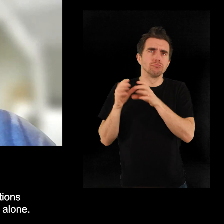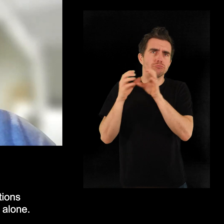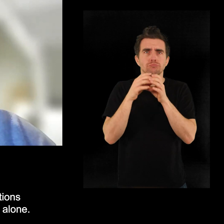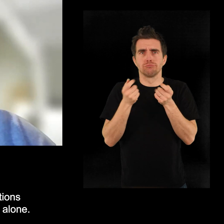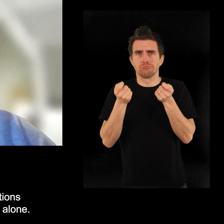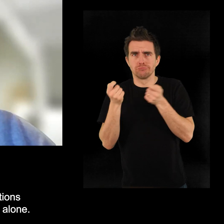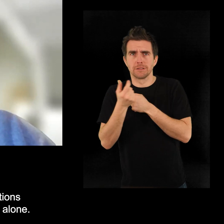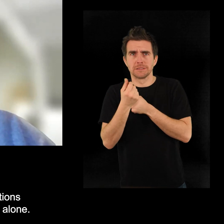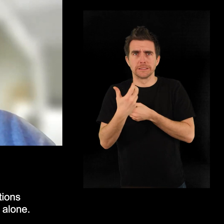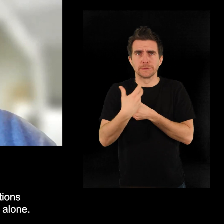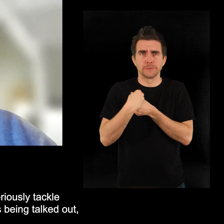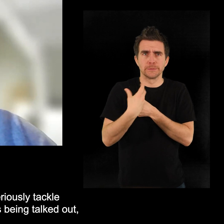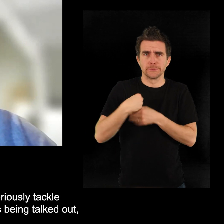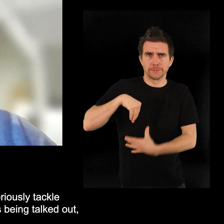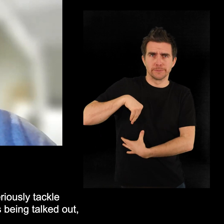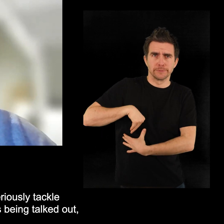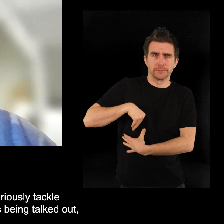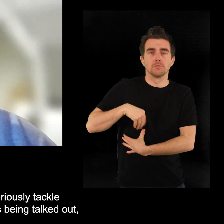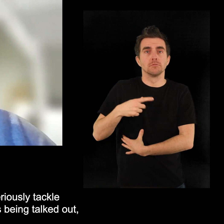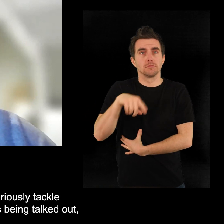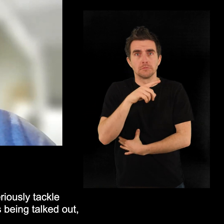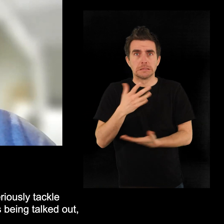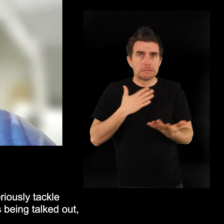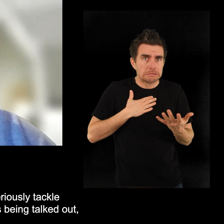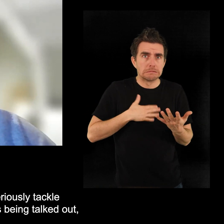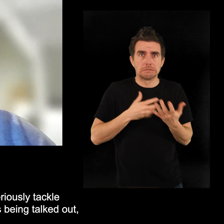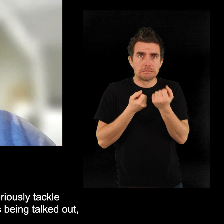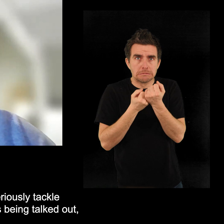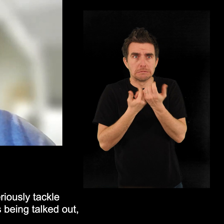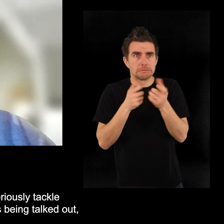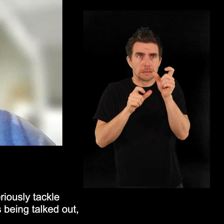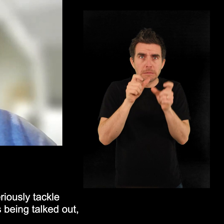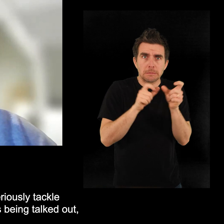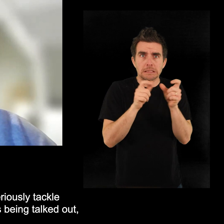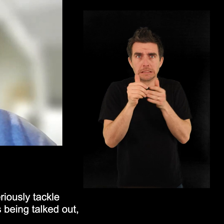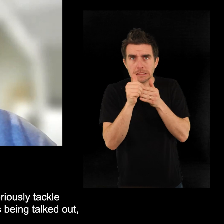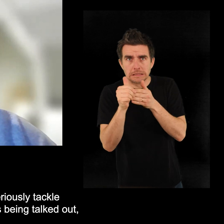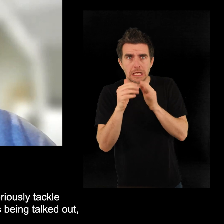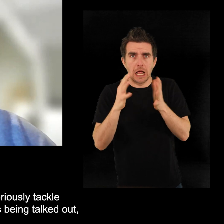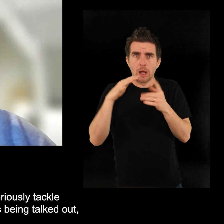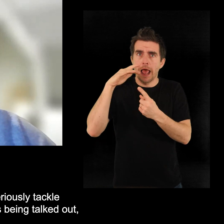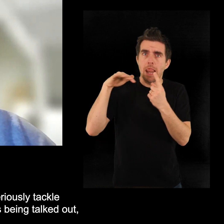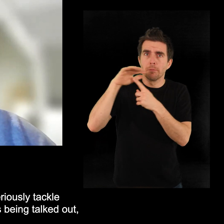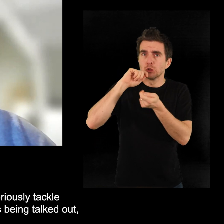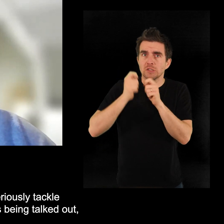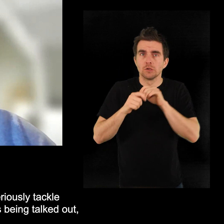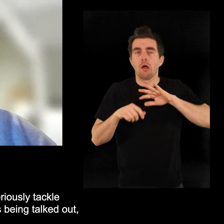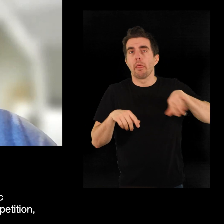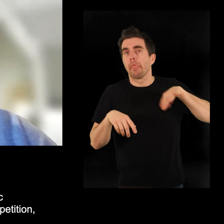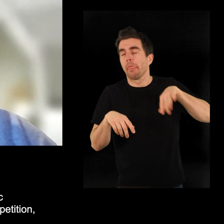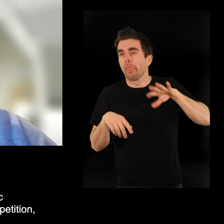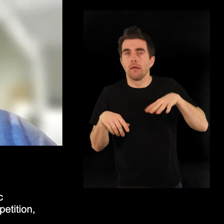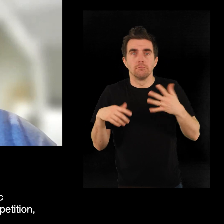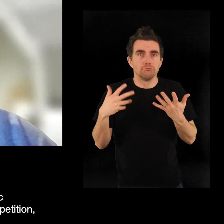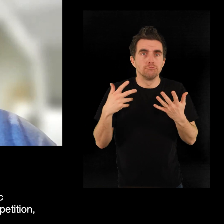their profits alone, where the urgent need to seriously tackle human-led climate change is being talked out,